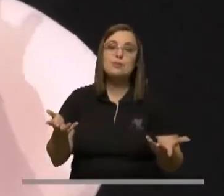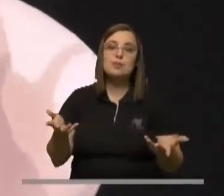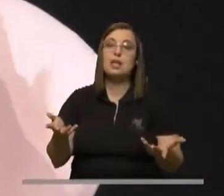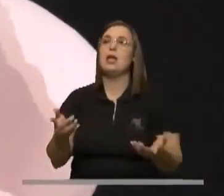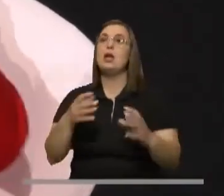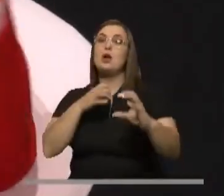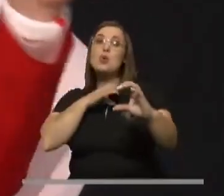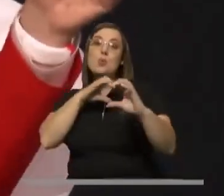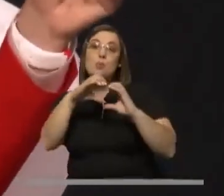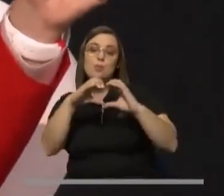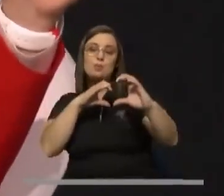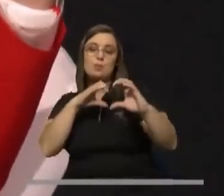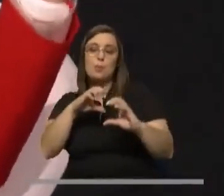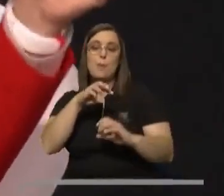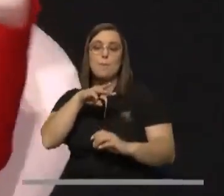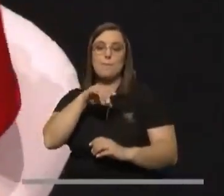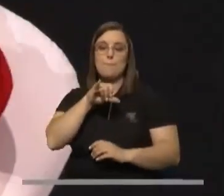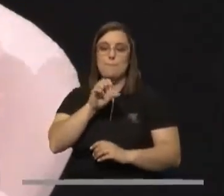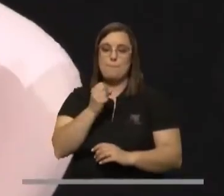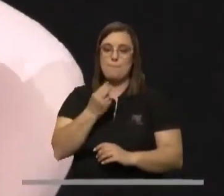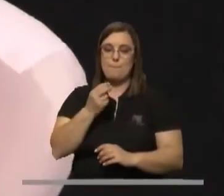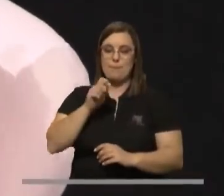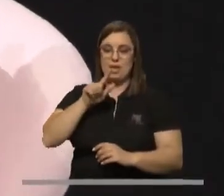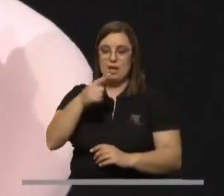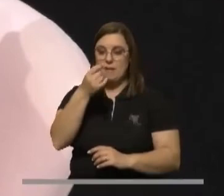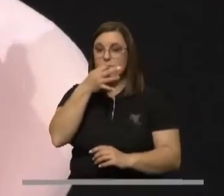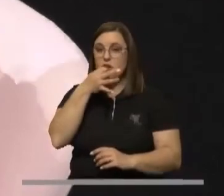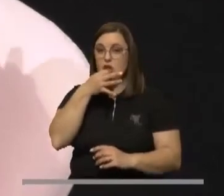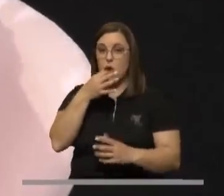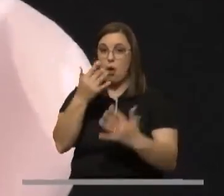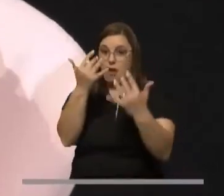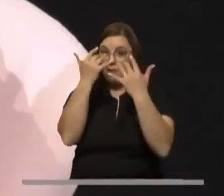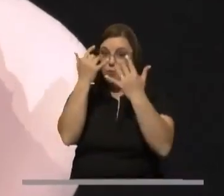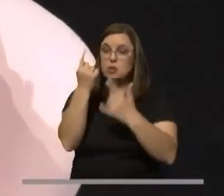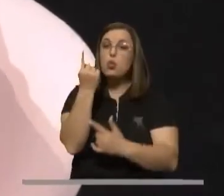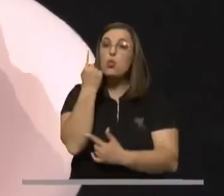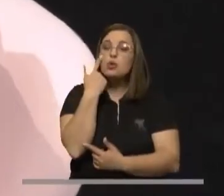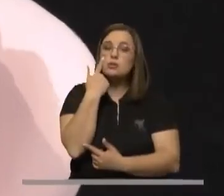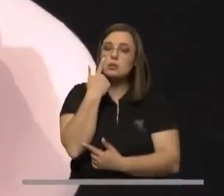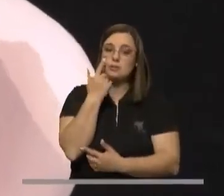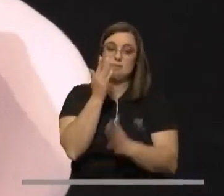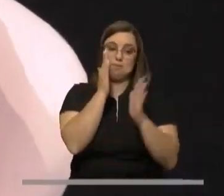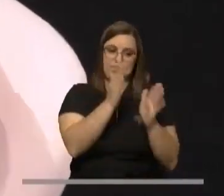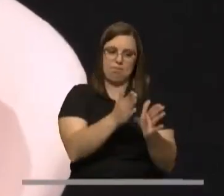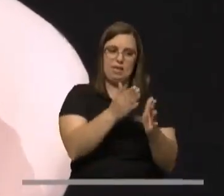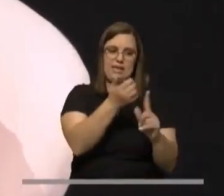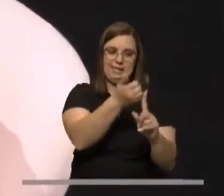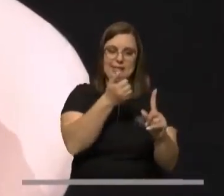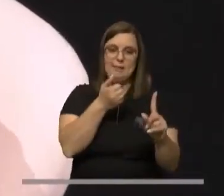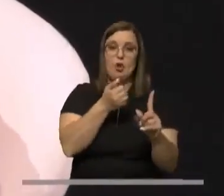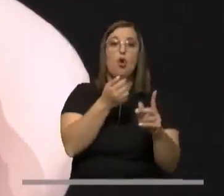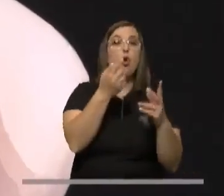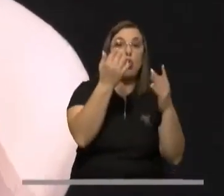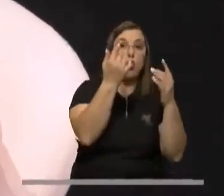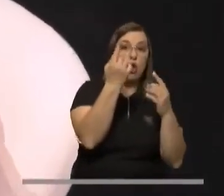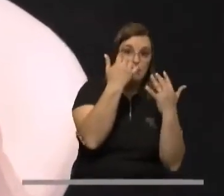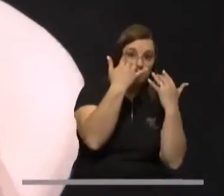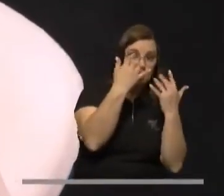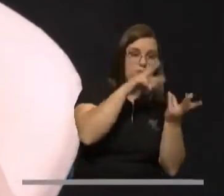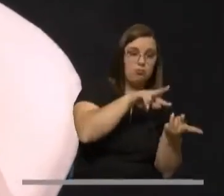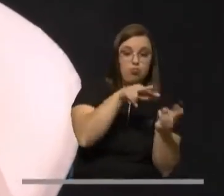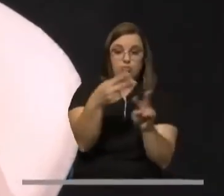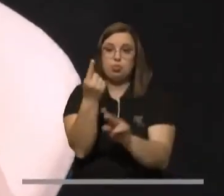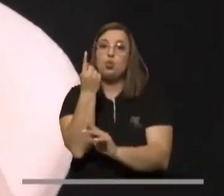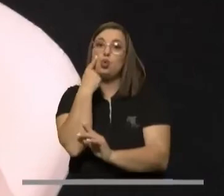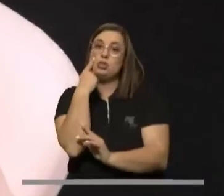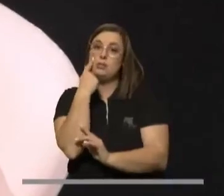That is to communicate. Miguel talked about information and knowledge. We have to